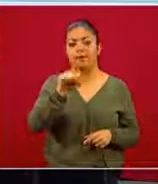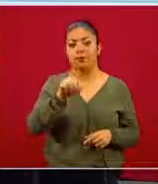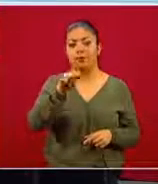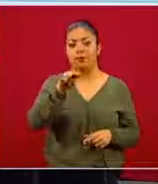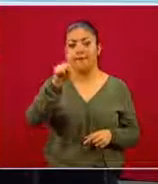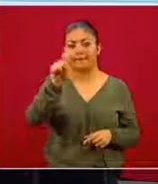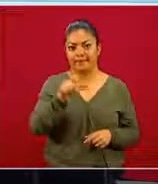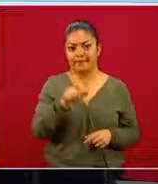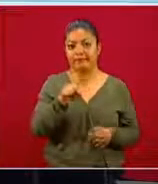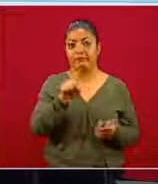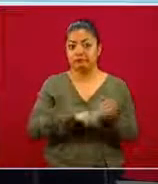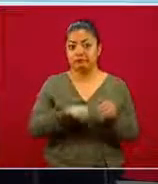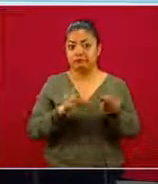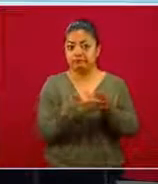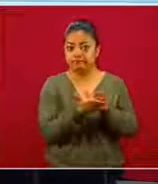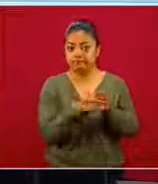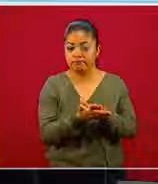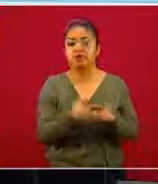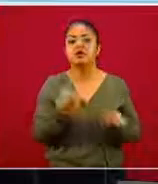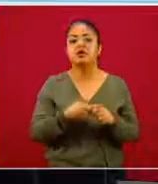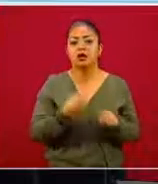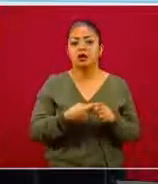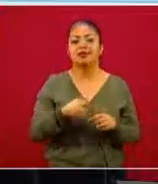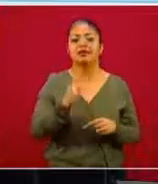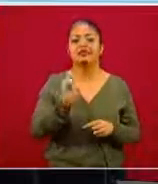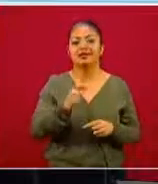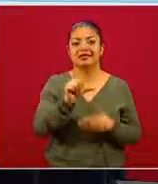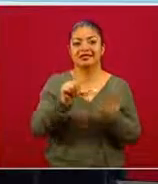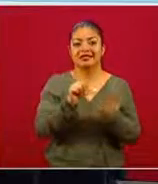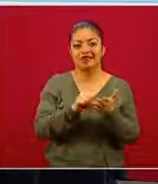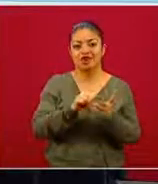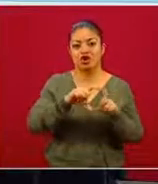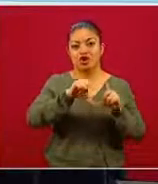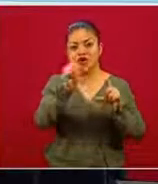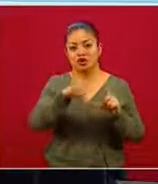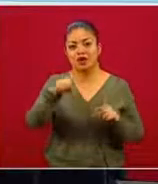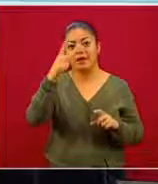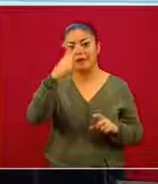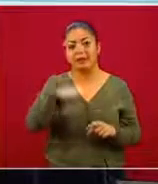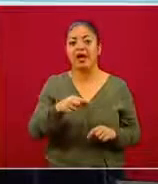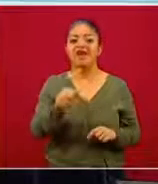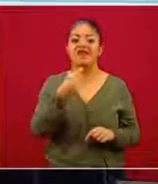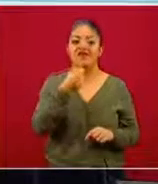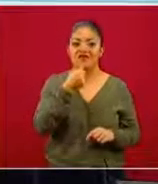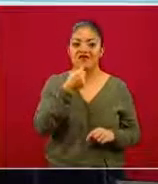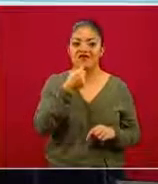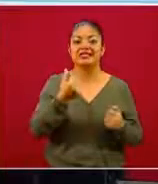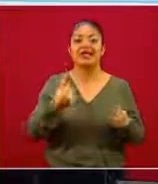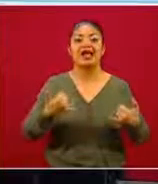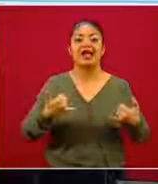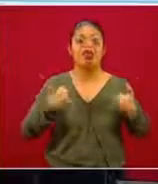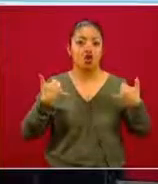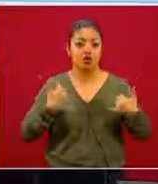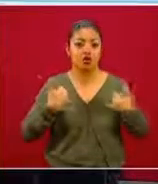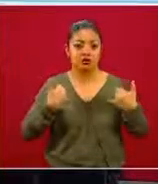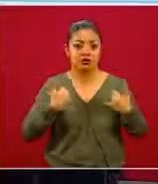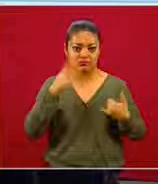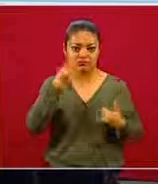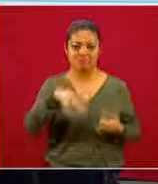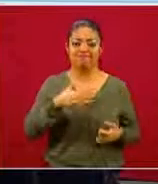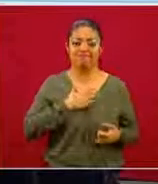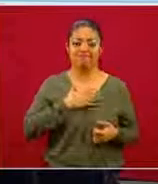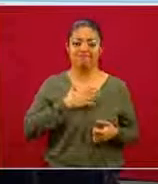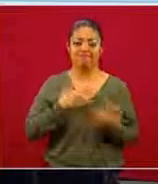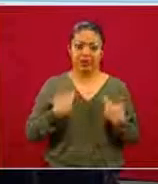coronavirus.gov.mx. We gathered this information through our Institute for Adolescence